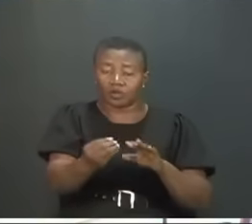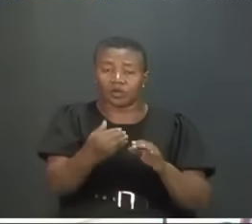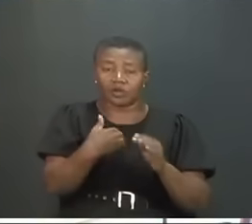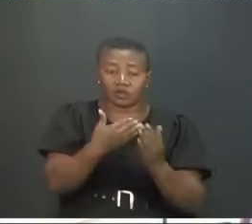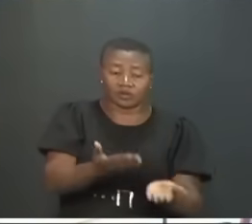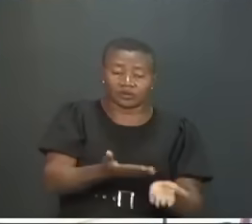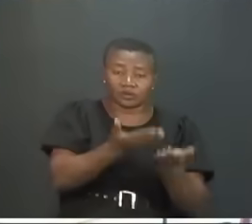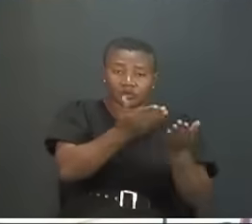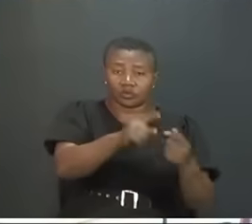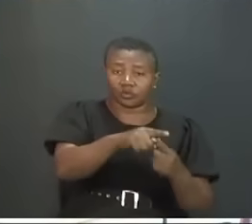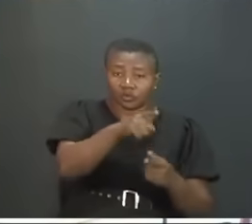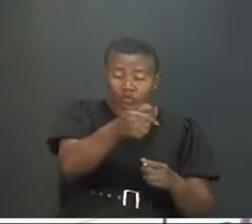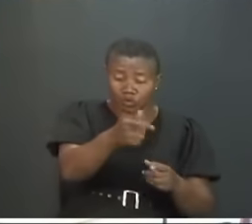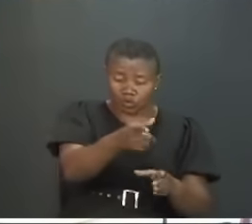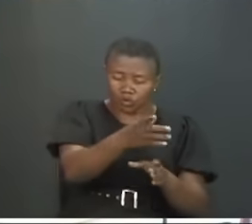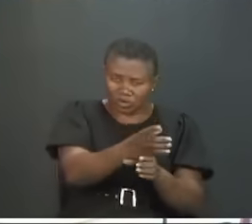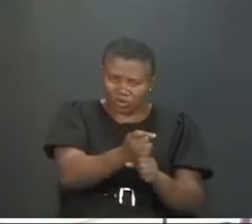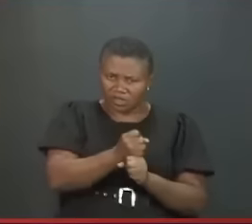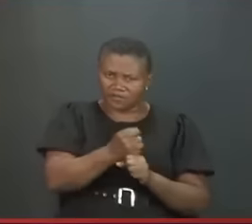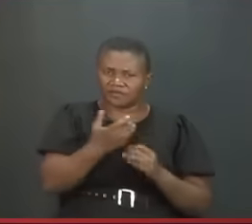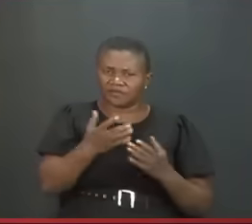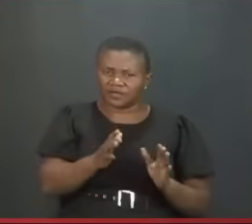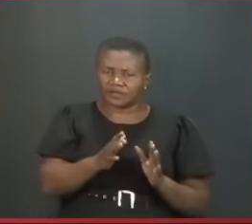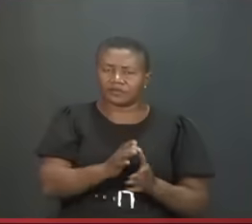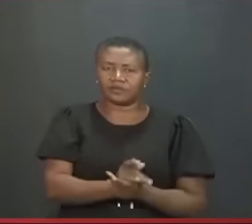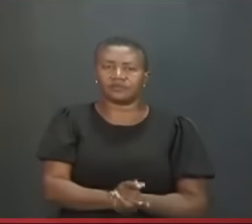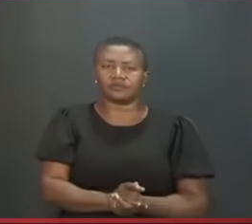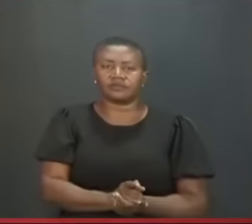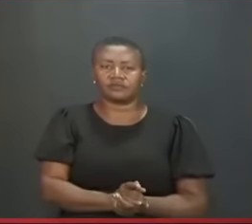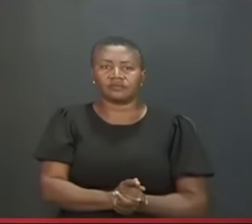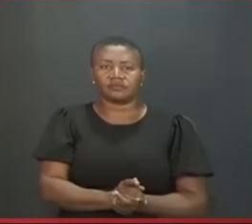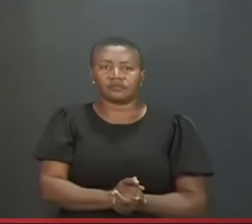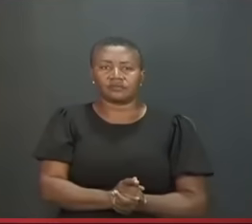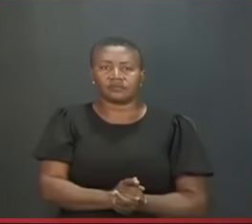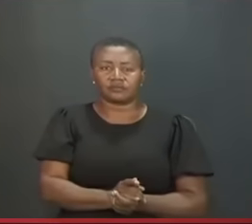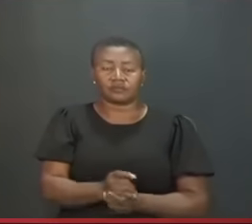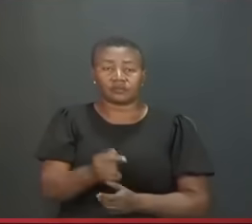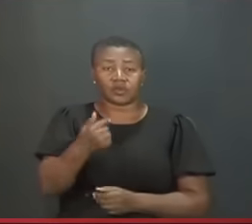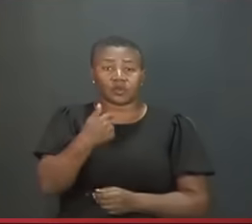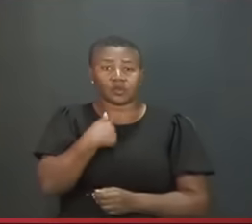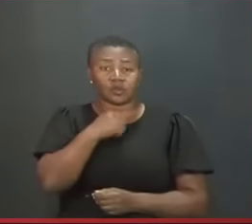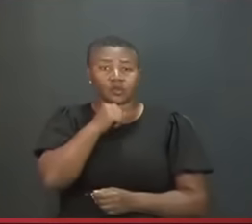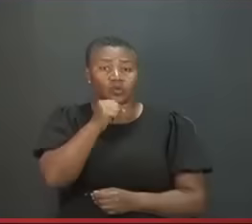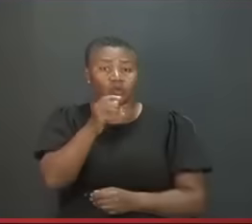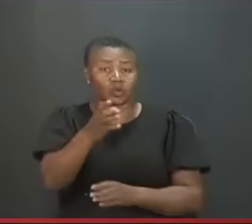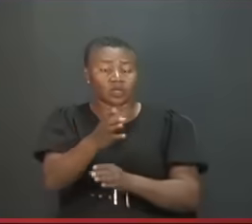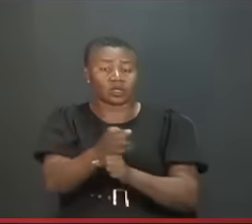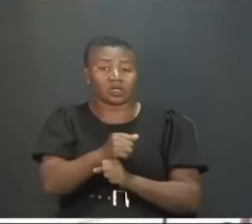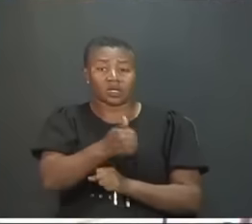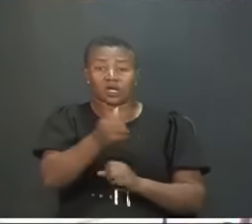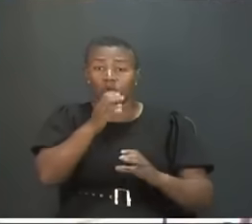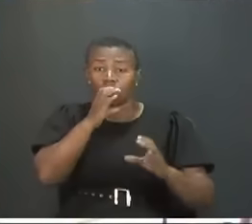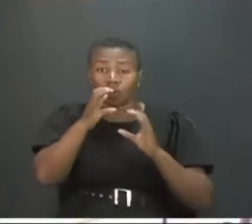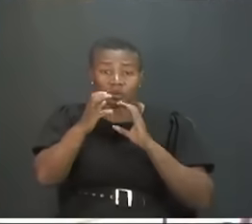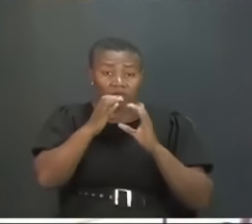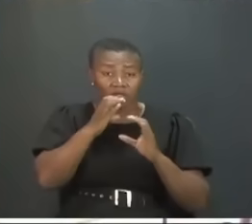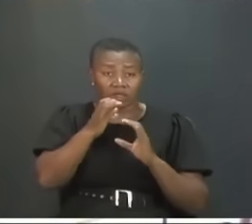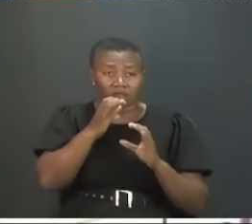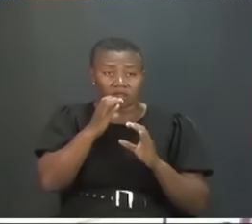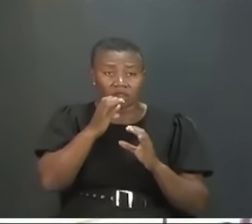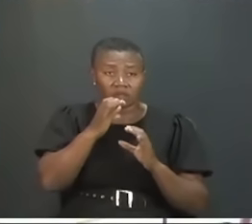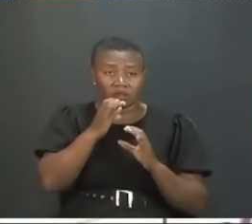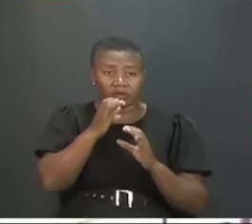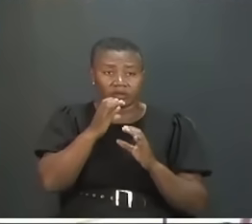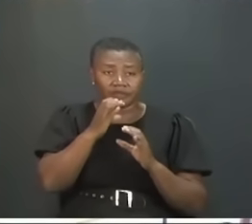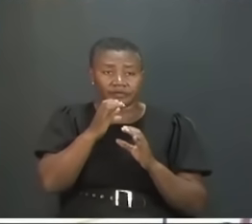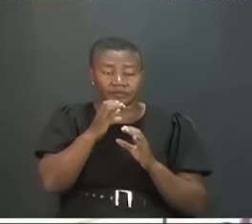duly received. Mr. Speaker, I did not receive any communication until 3,